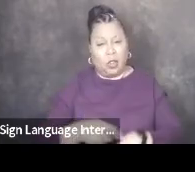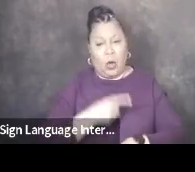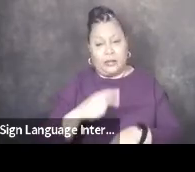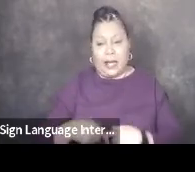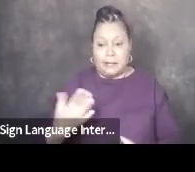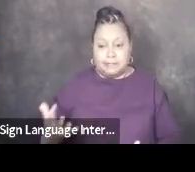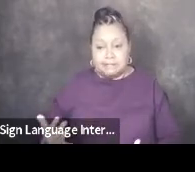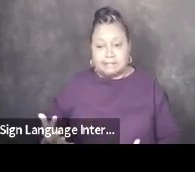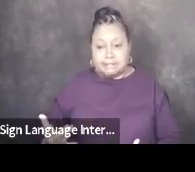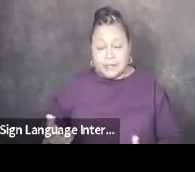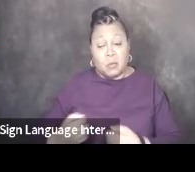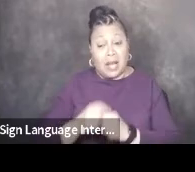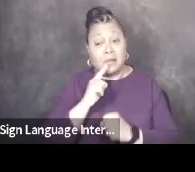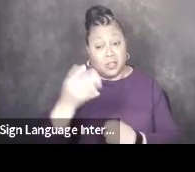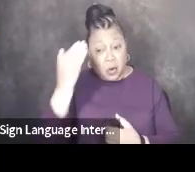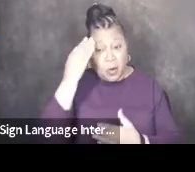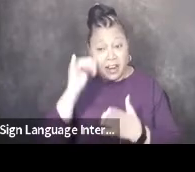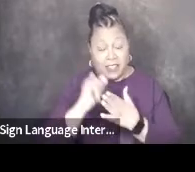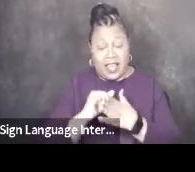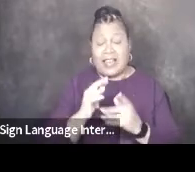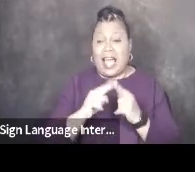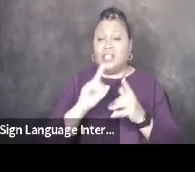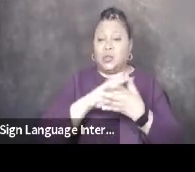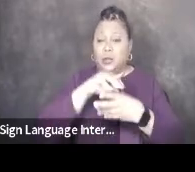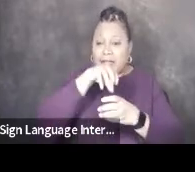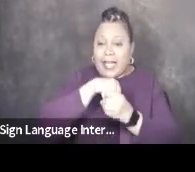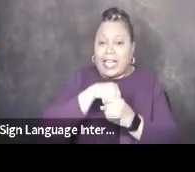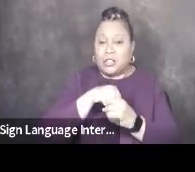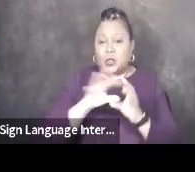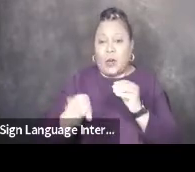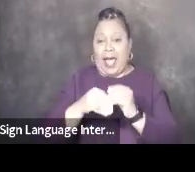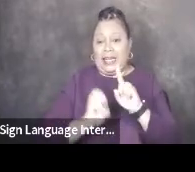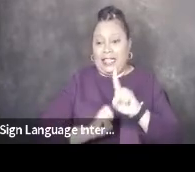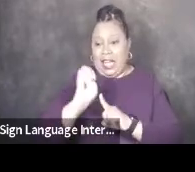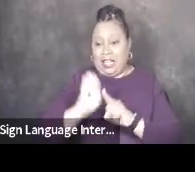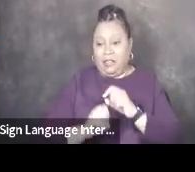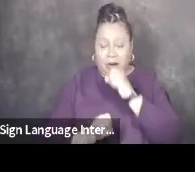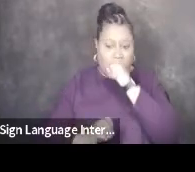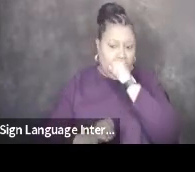just want to make sure you're aware of that as you get into adding an elevator.